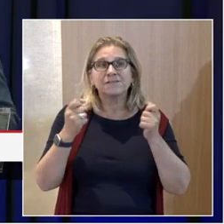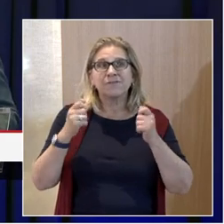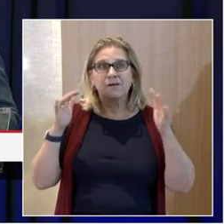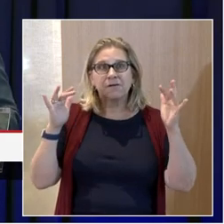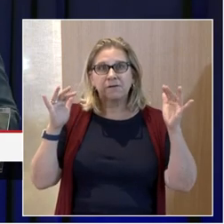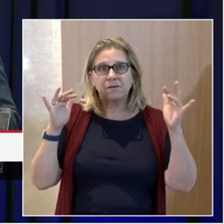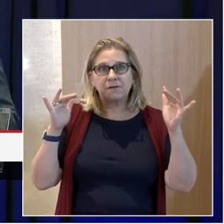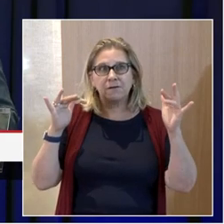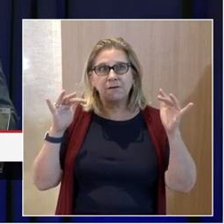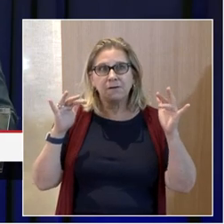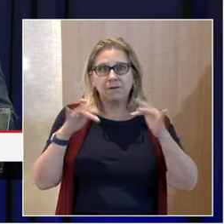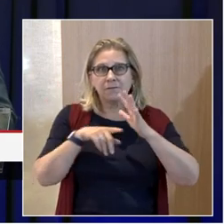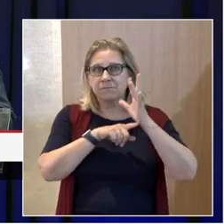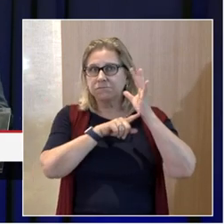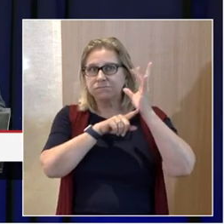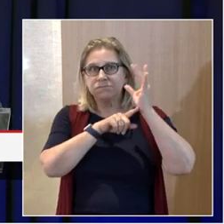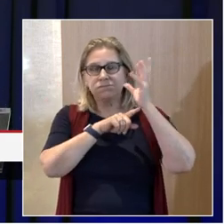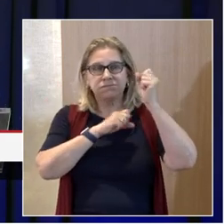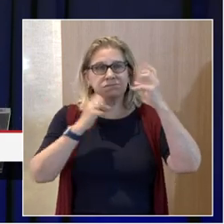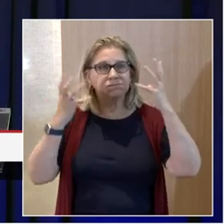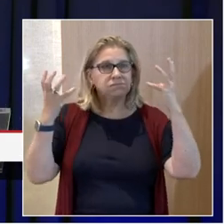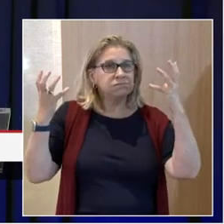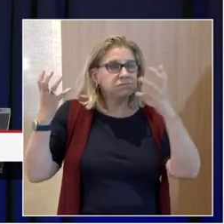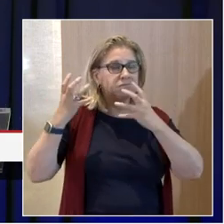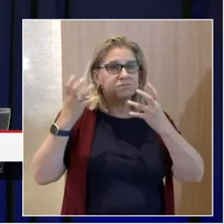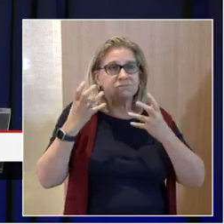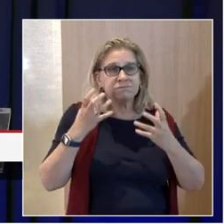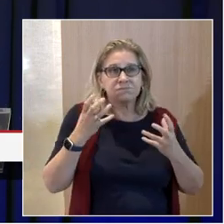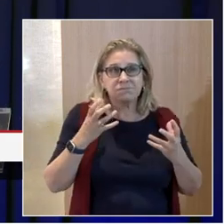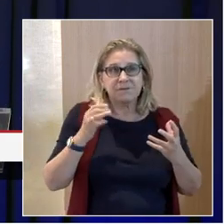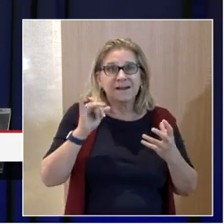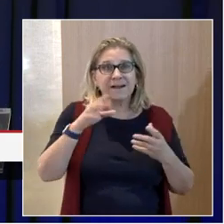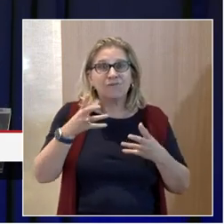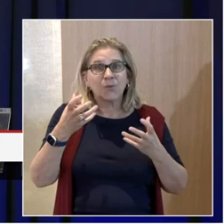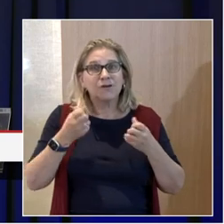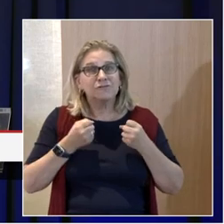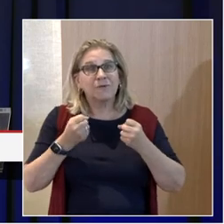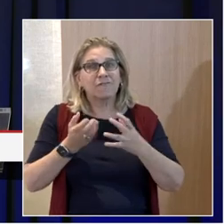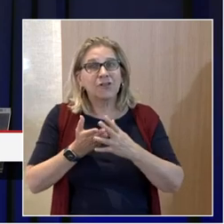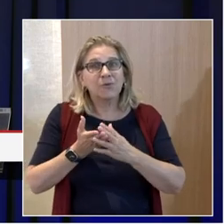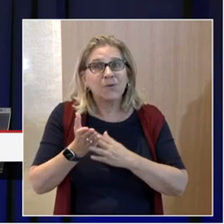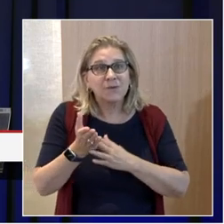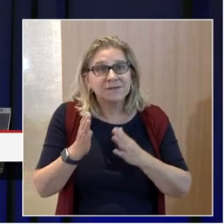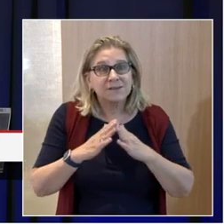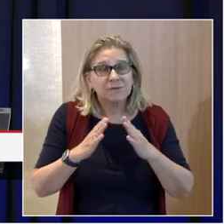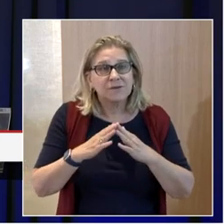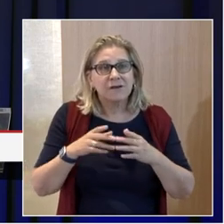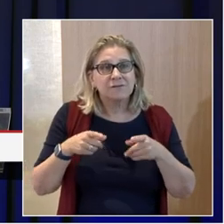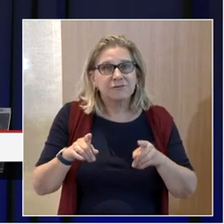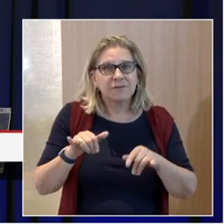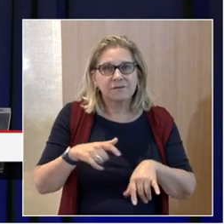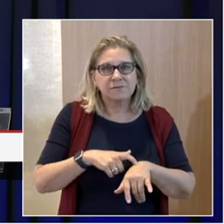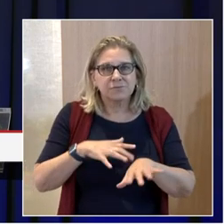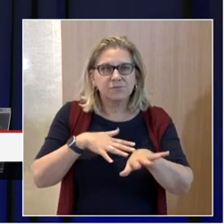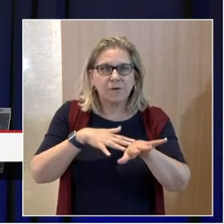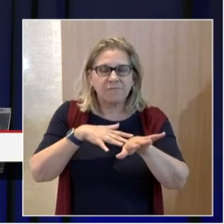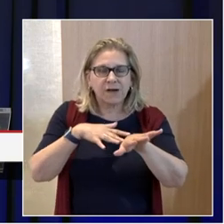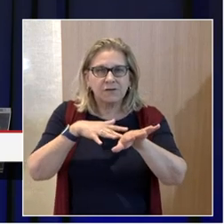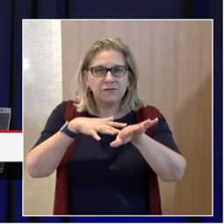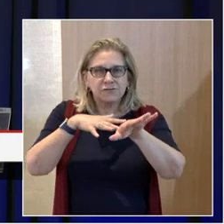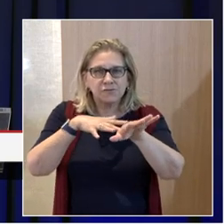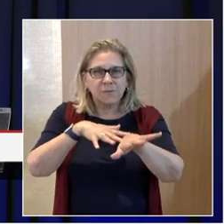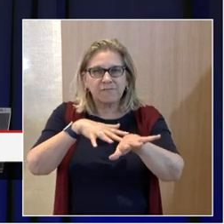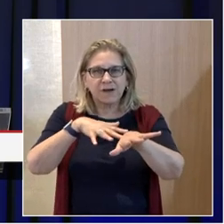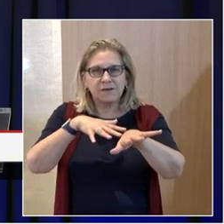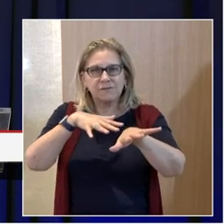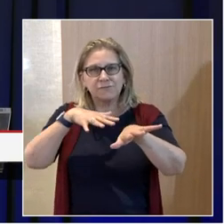charts. And if you were trying to get around the downtown during that time, you know what I mean. And I